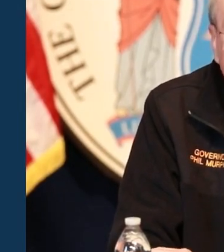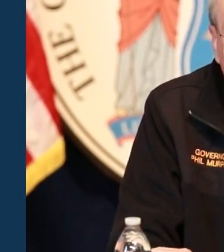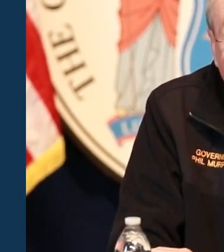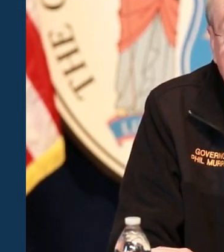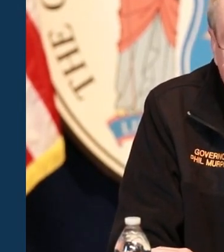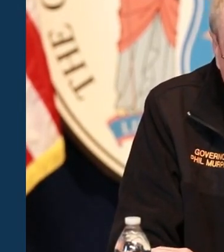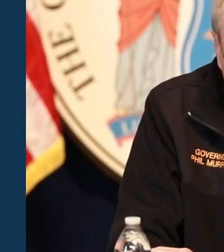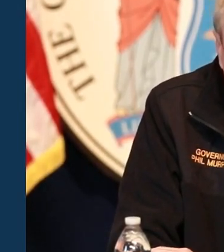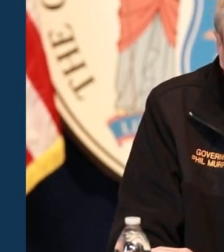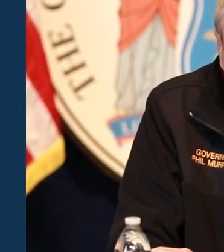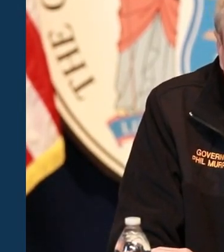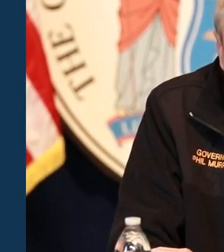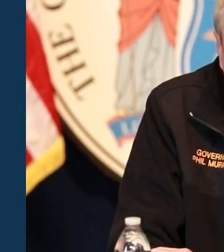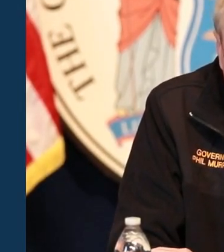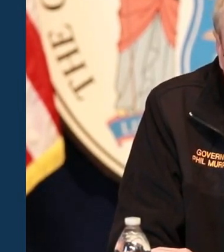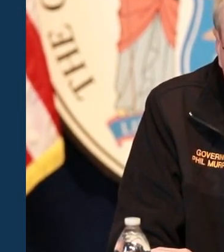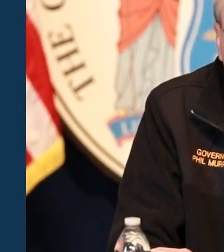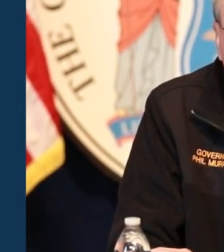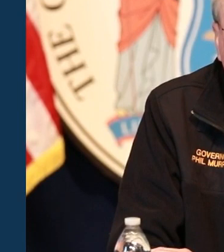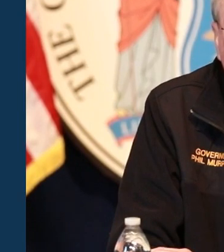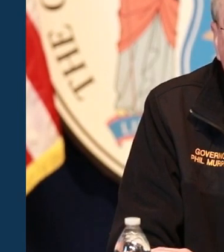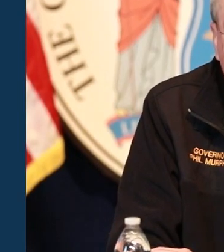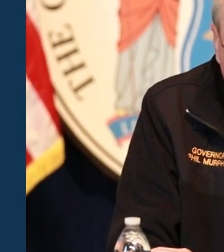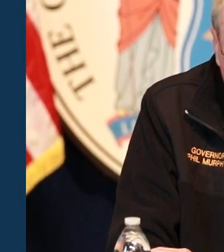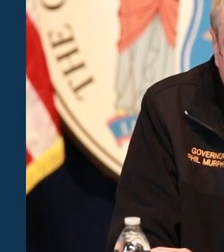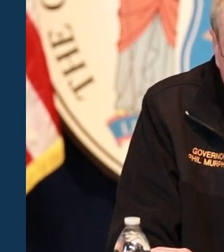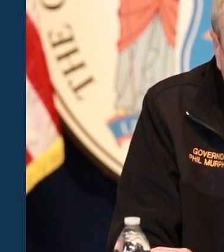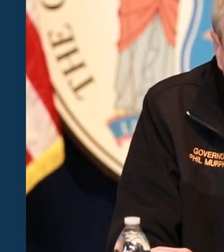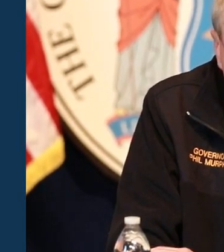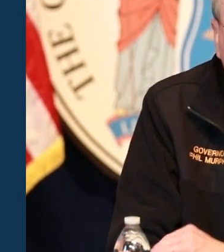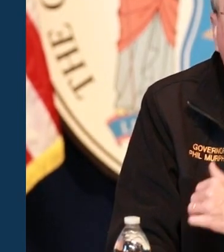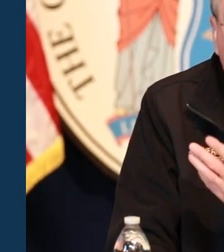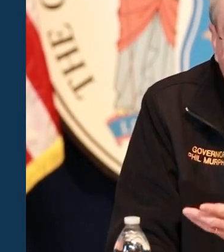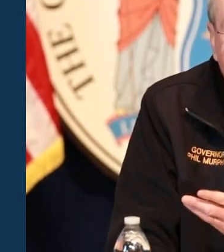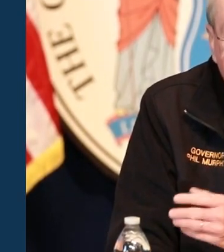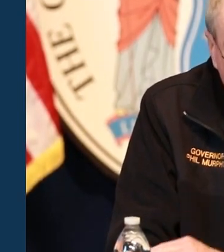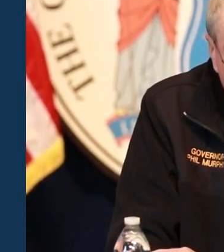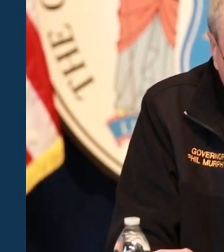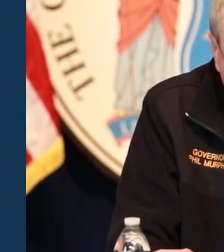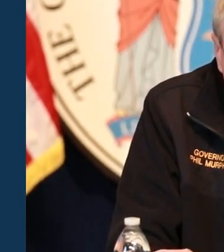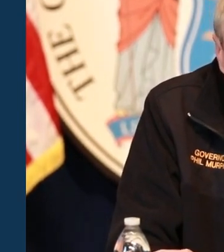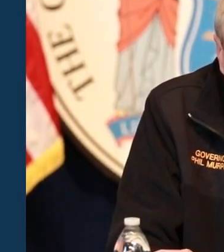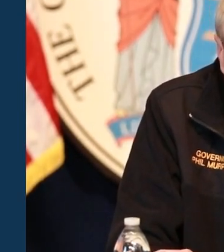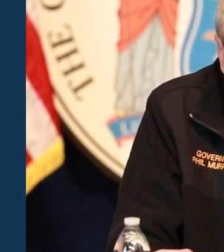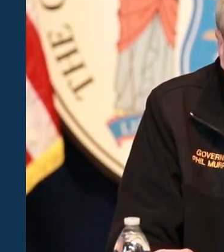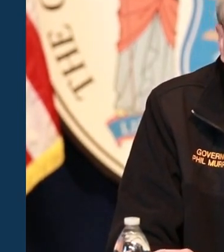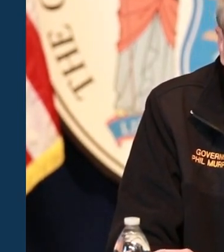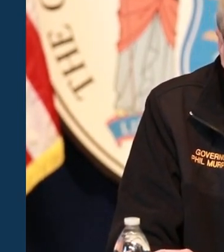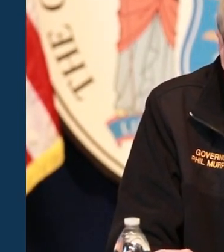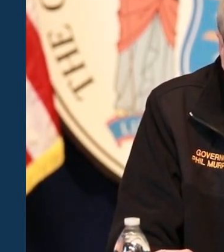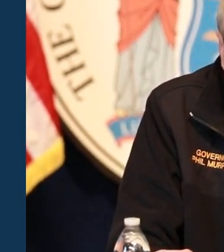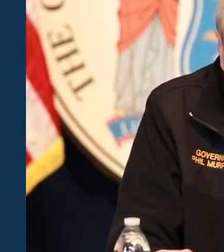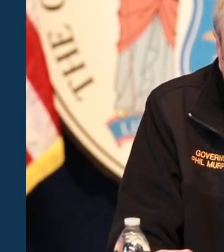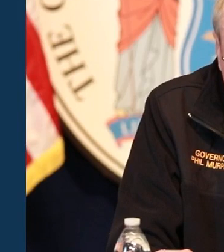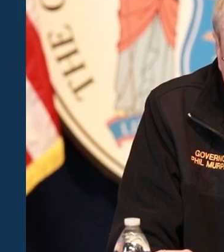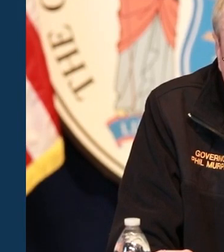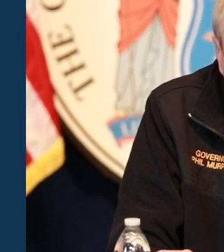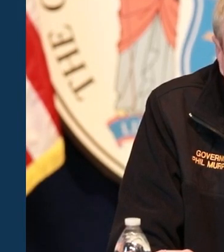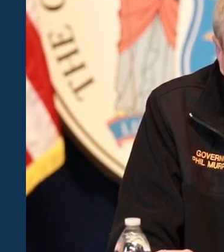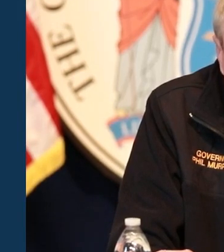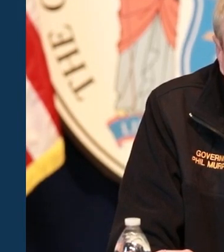information that we need to help identify potential coronavirus hotspots before they flare up. That knowledge is critical